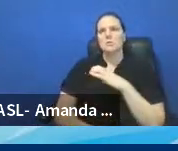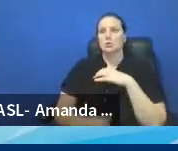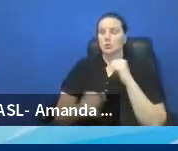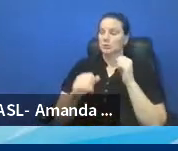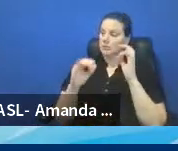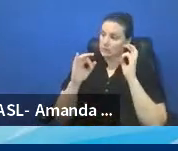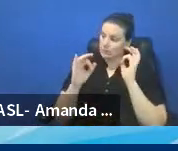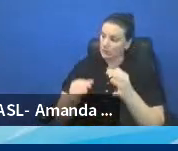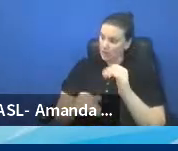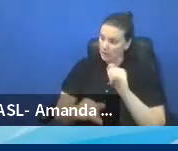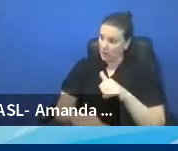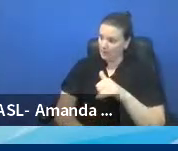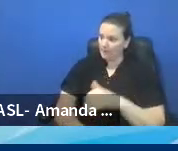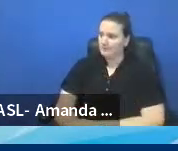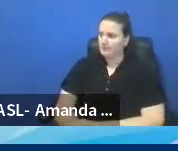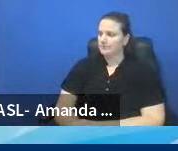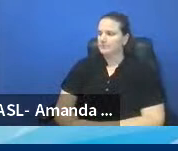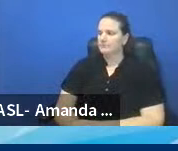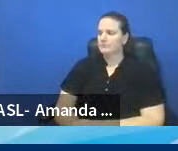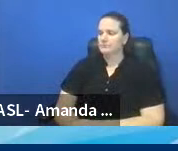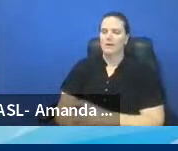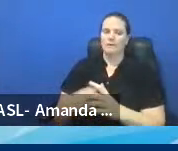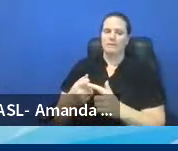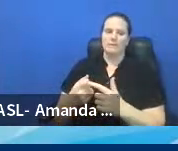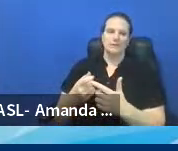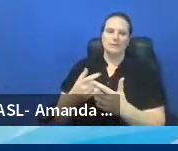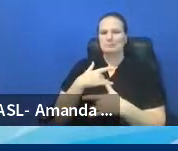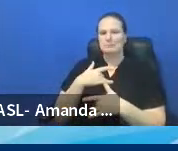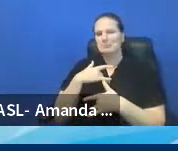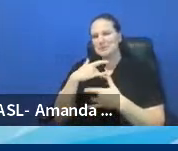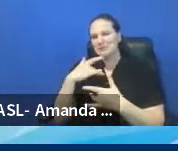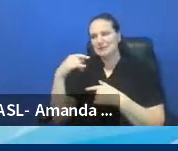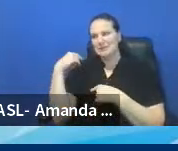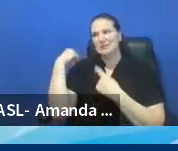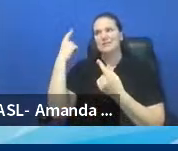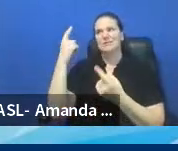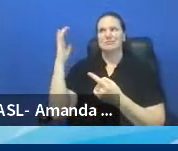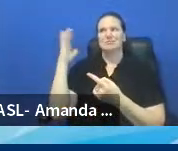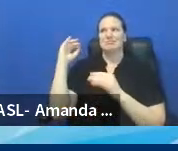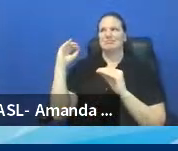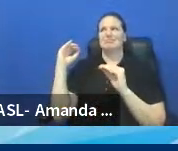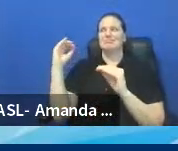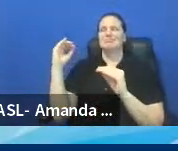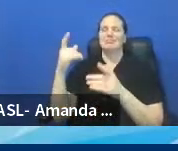to do that. Based on precedent, I would say it's not likely.